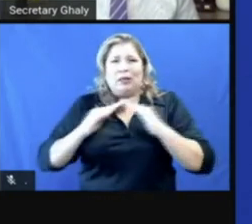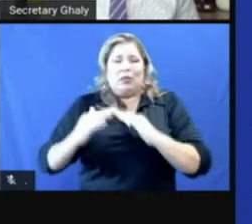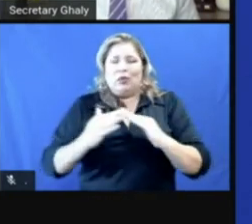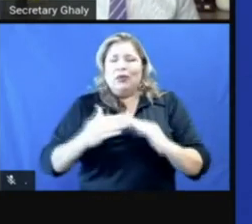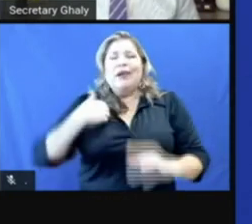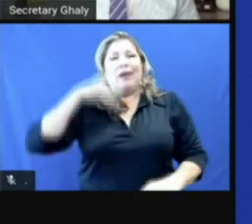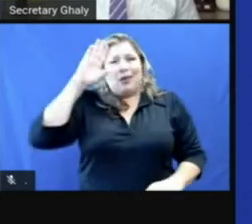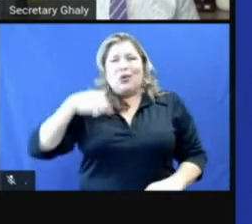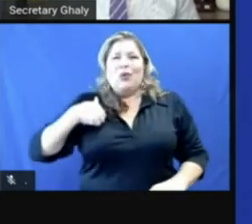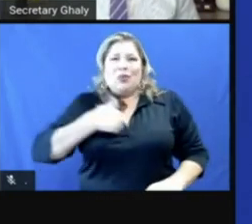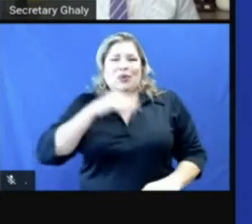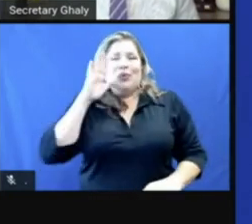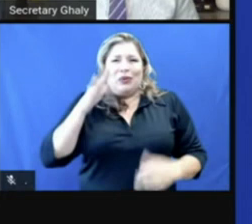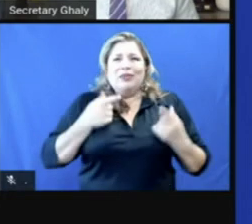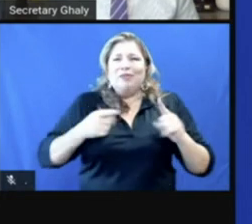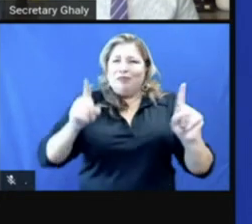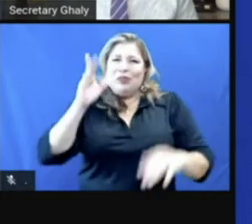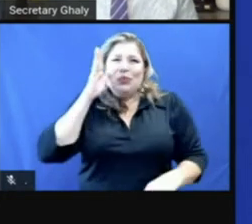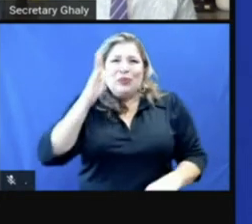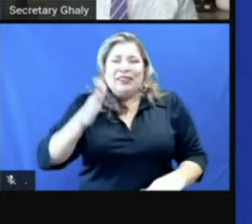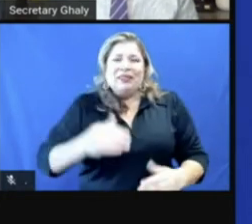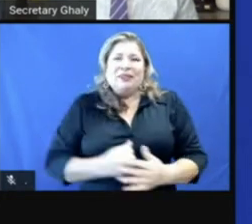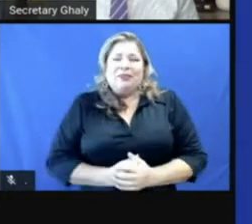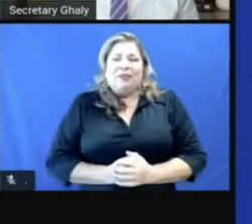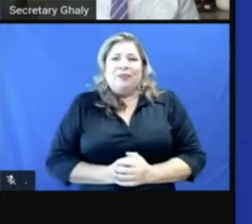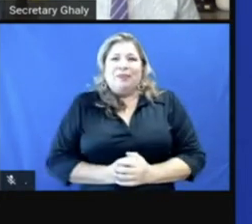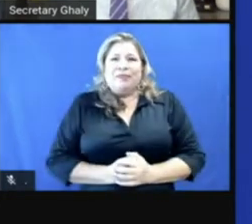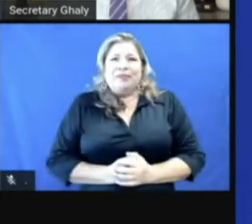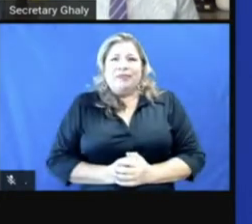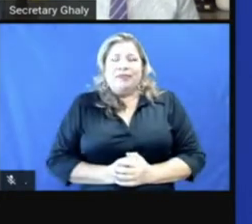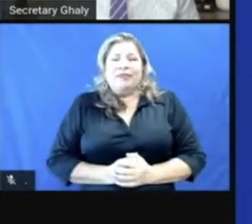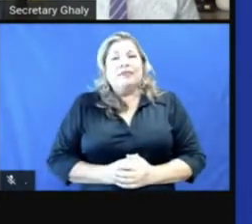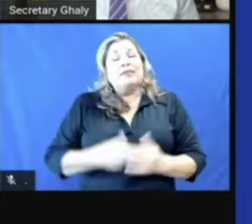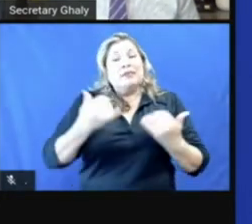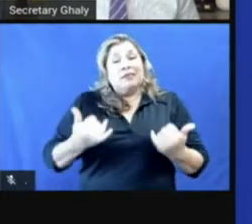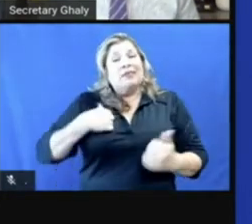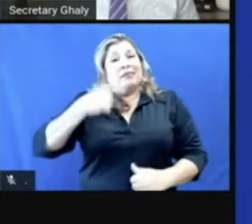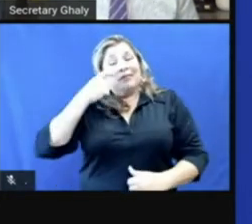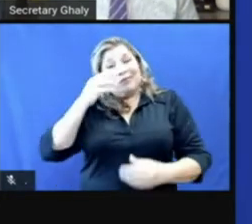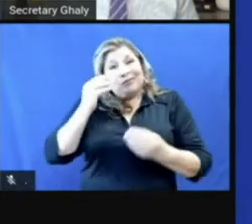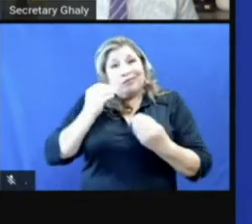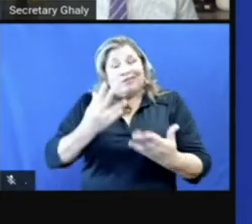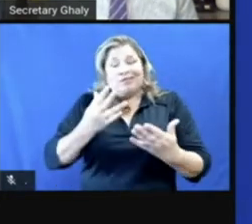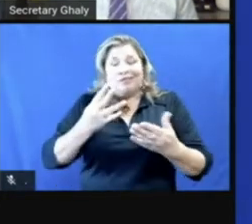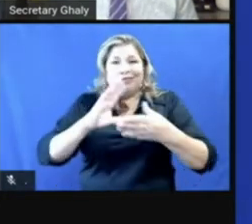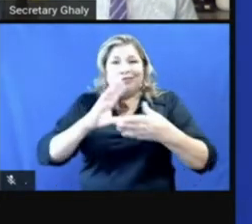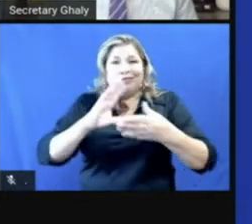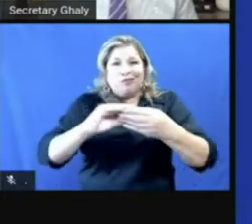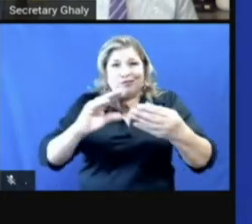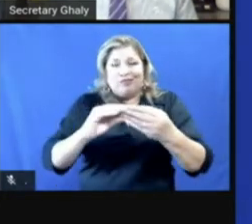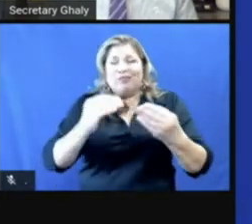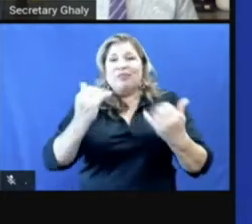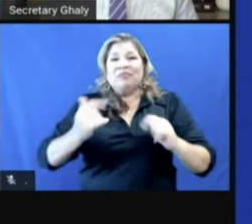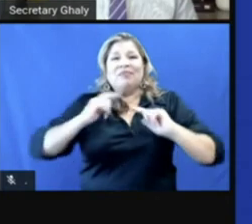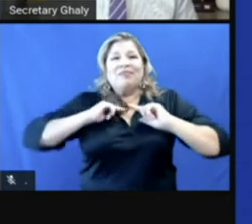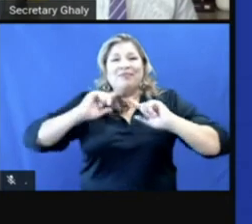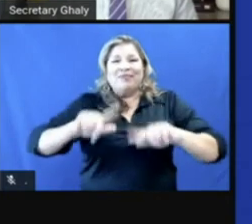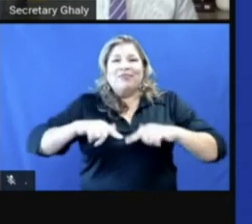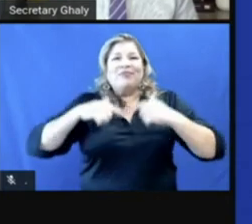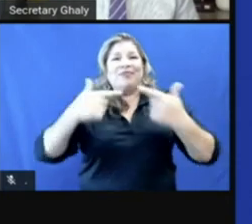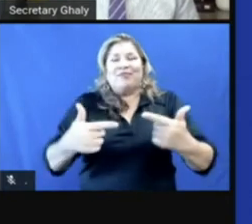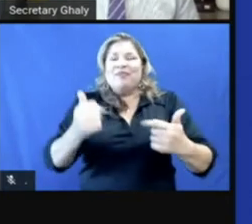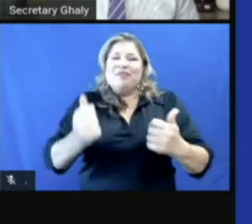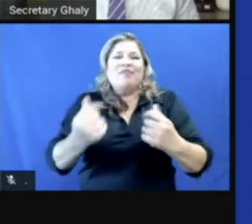do. So with that, based on the information that I've shared, hope to take questions related to today's announcement